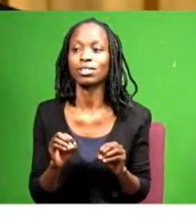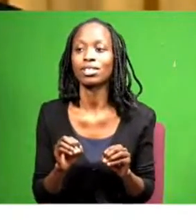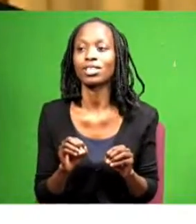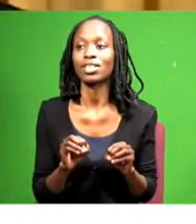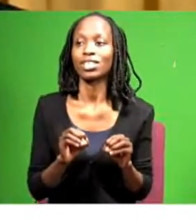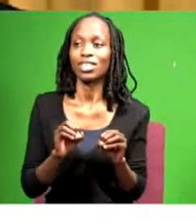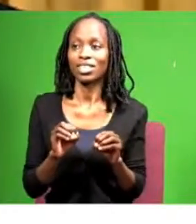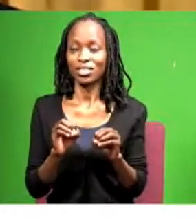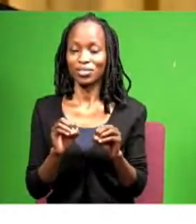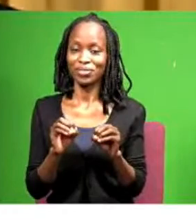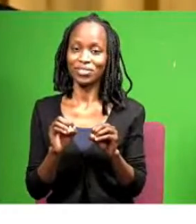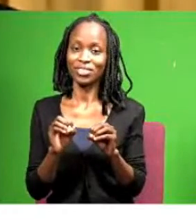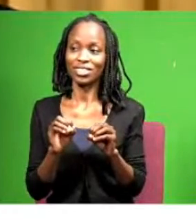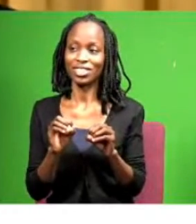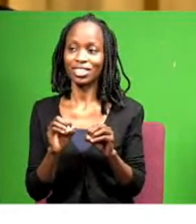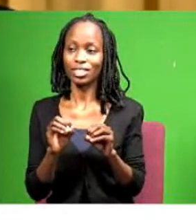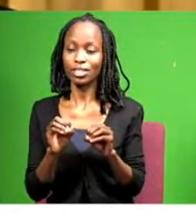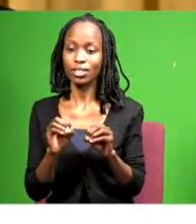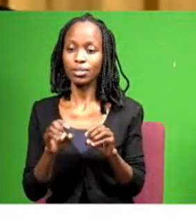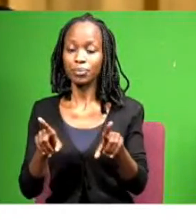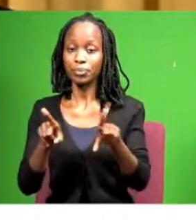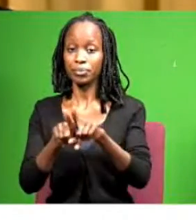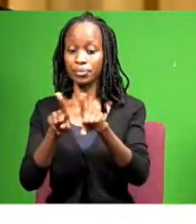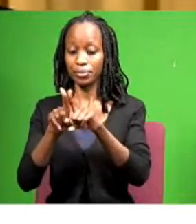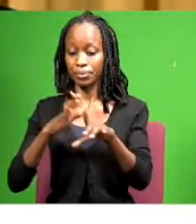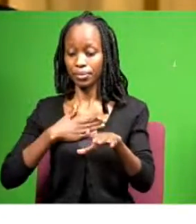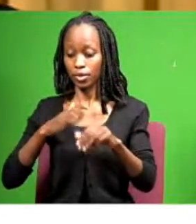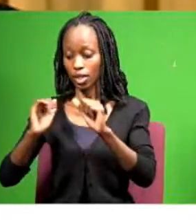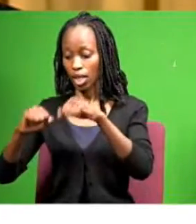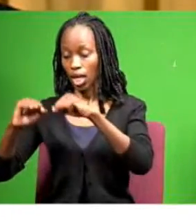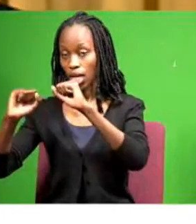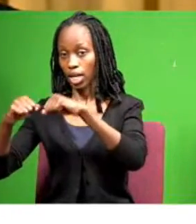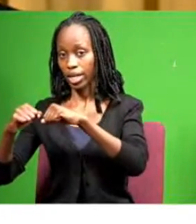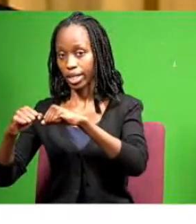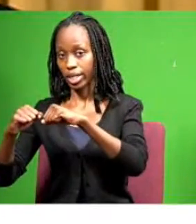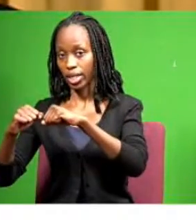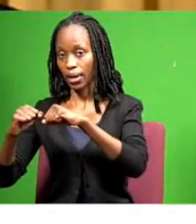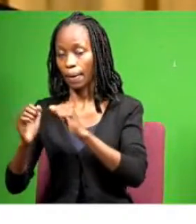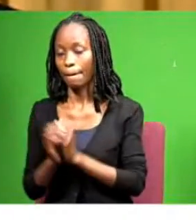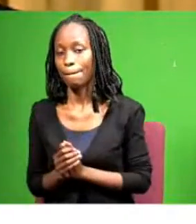I am also in agreement